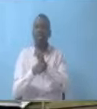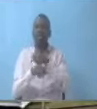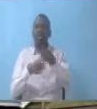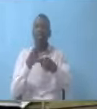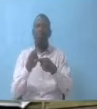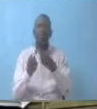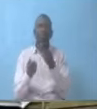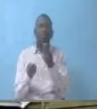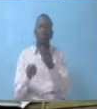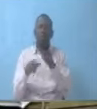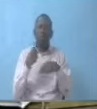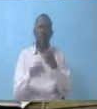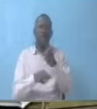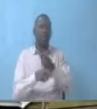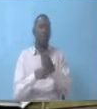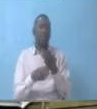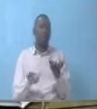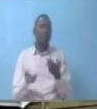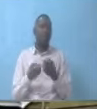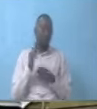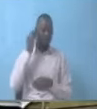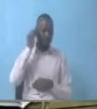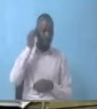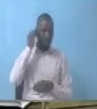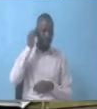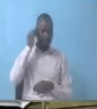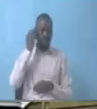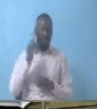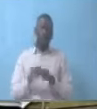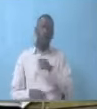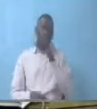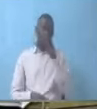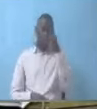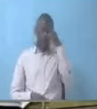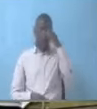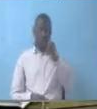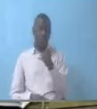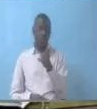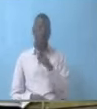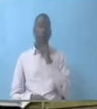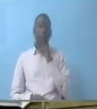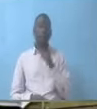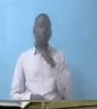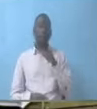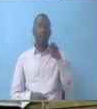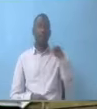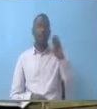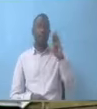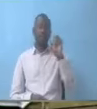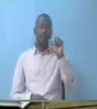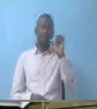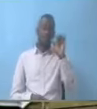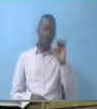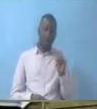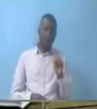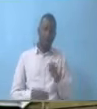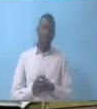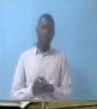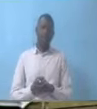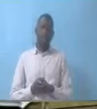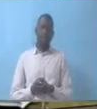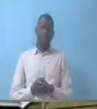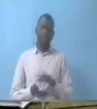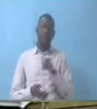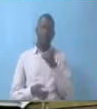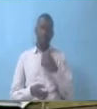And do you agree with that assessment, Mr. Mbai? I agree that the decree was sweeping. Yes. But economic